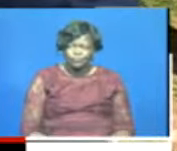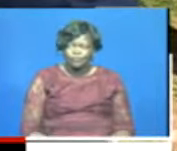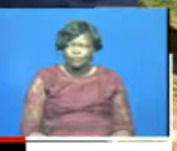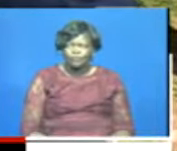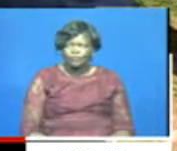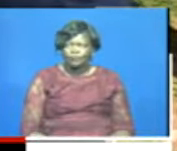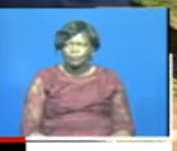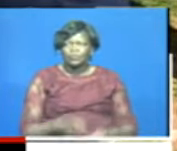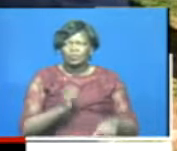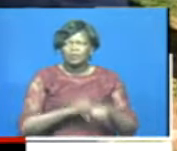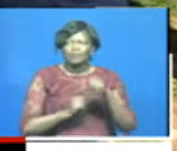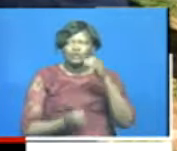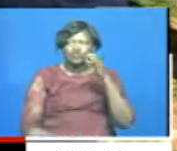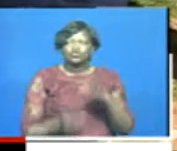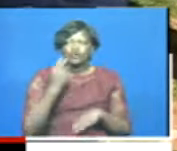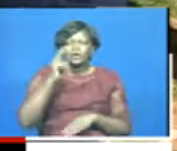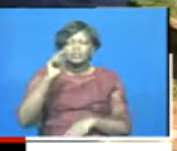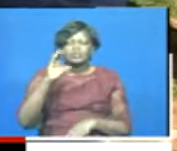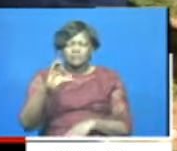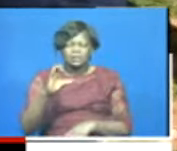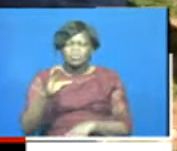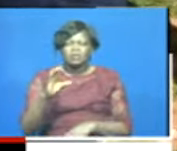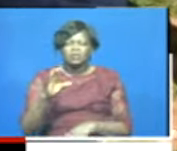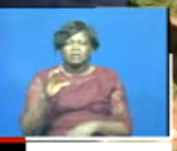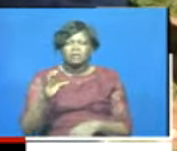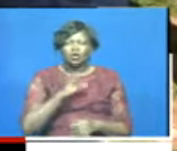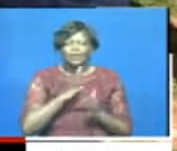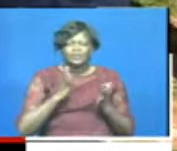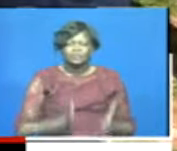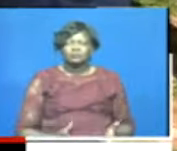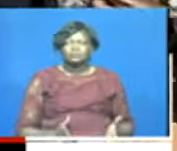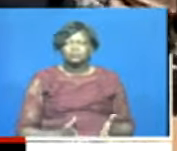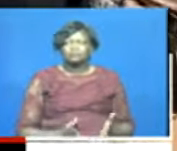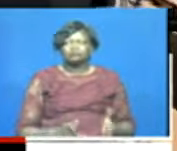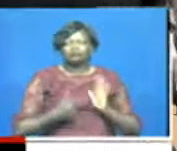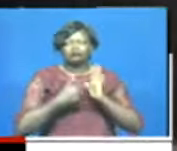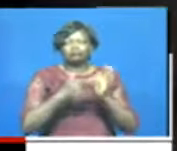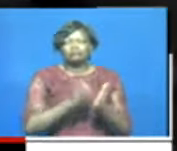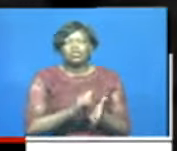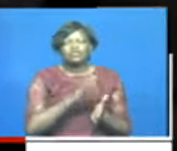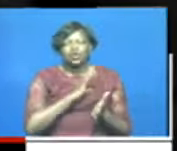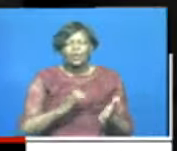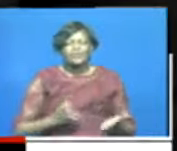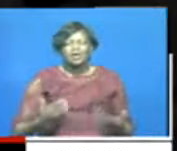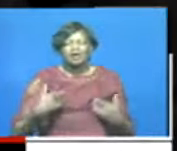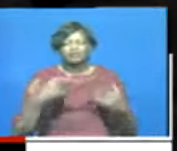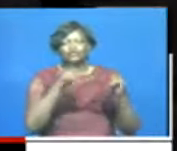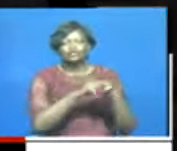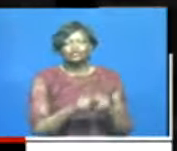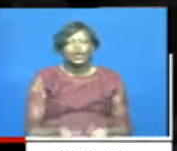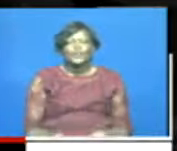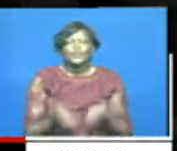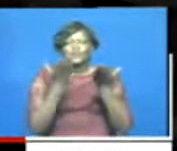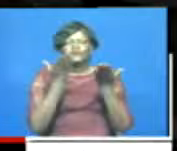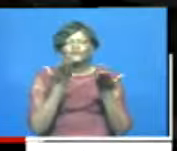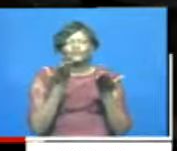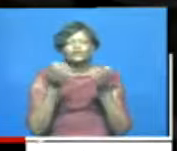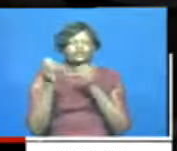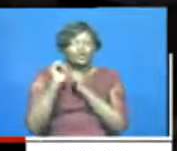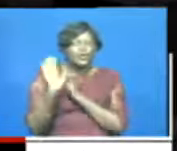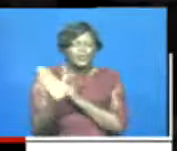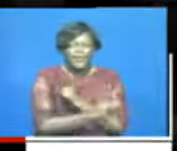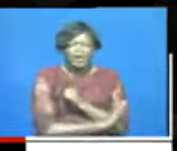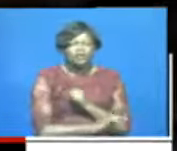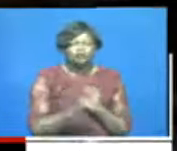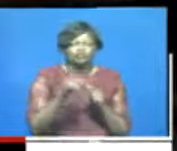During the launch, NCIC Commissioner Philip Okundi revealed that the commission has also improved on its strategies to tame